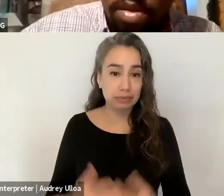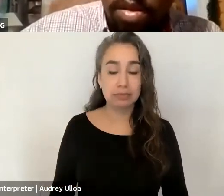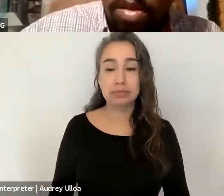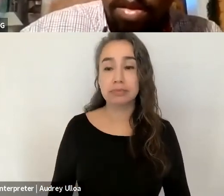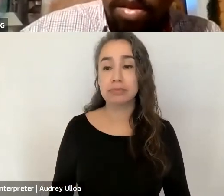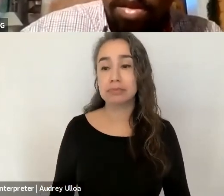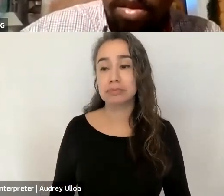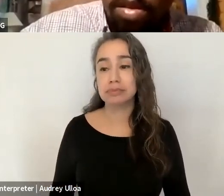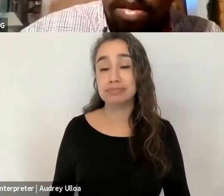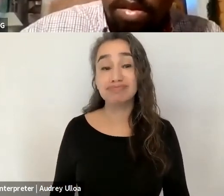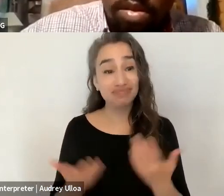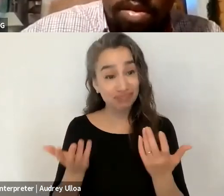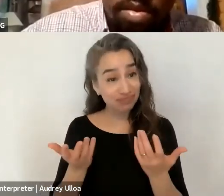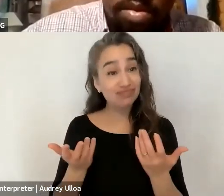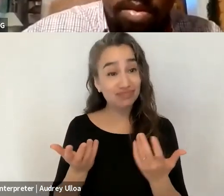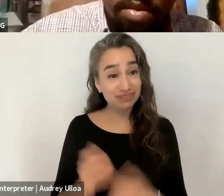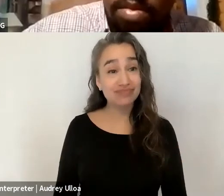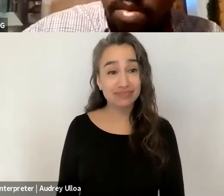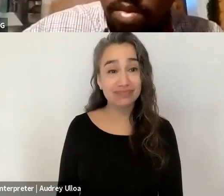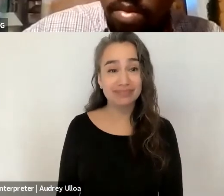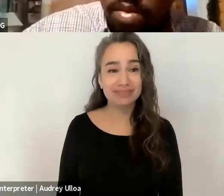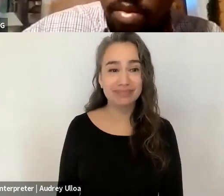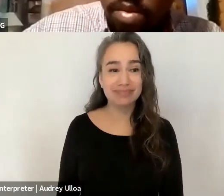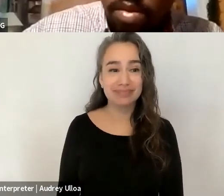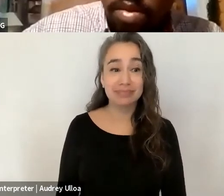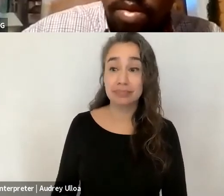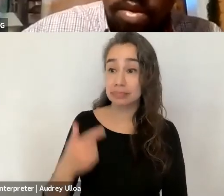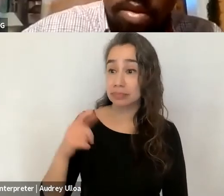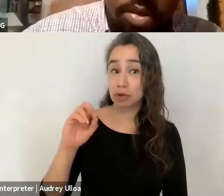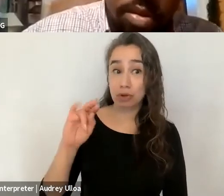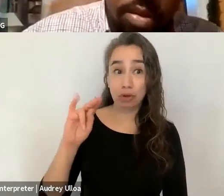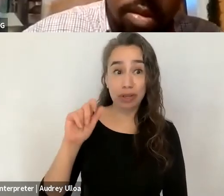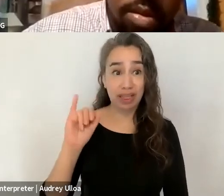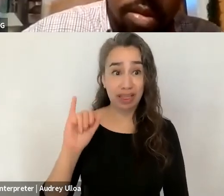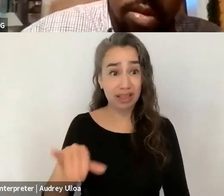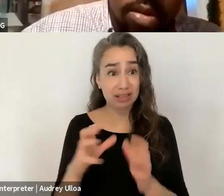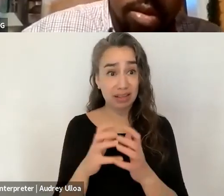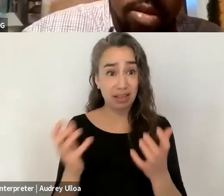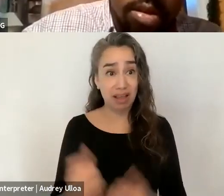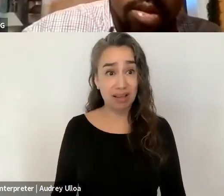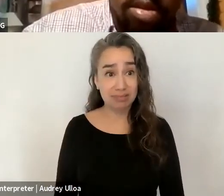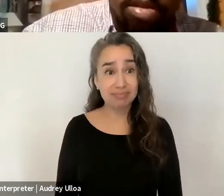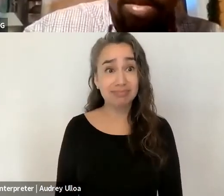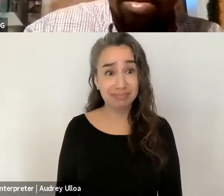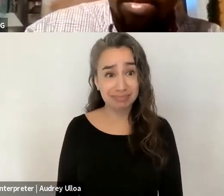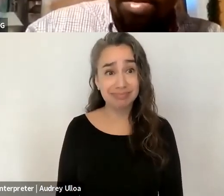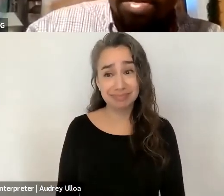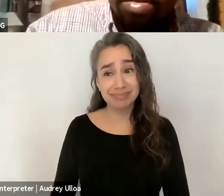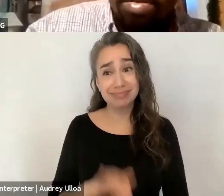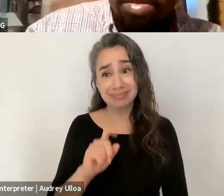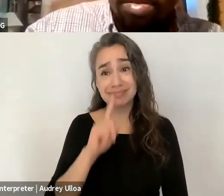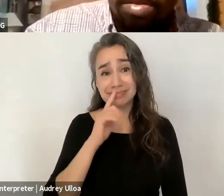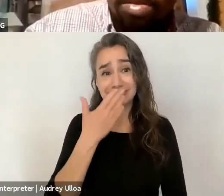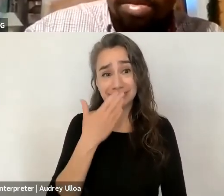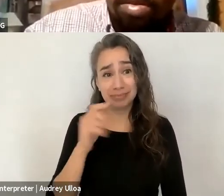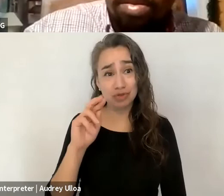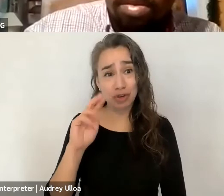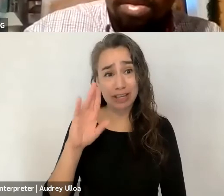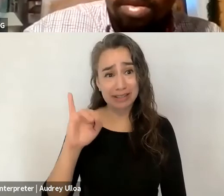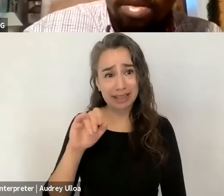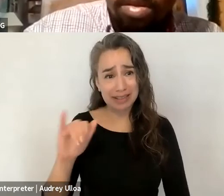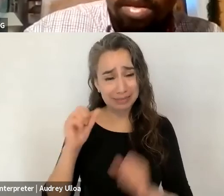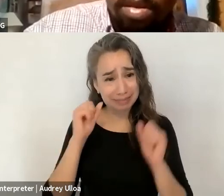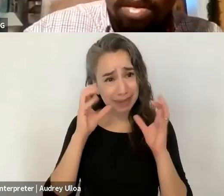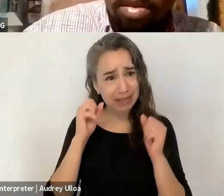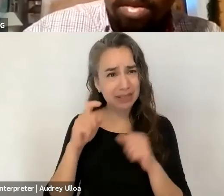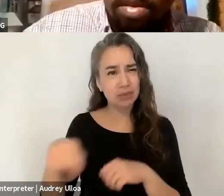And yeah, that's it. Well, that's a lot. That's good, Tracy. That is amazing. You all really